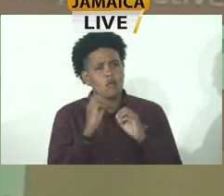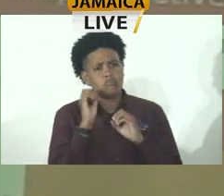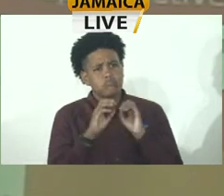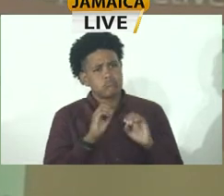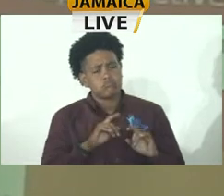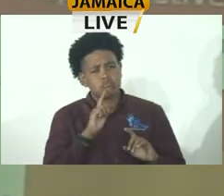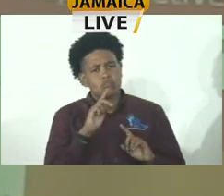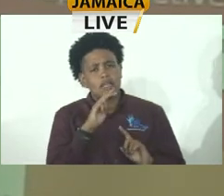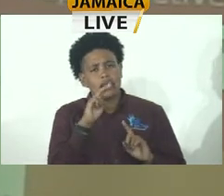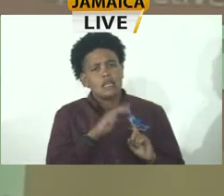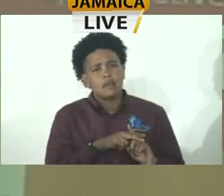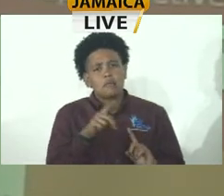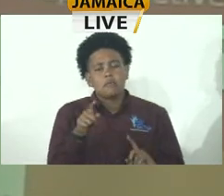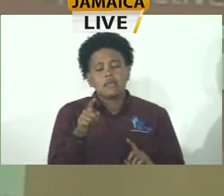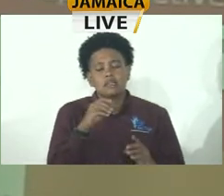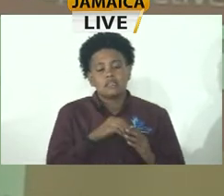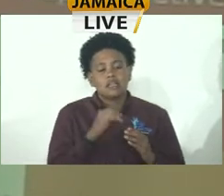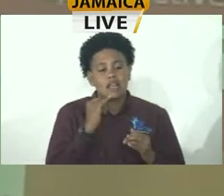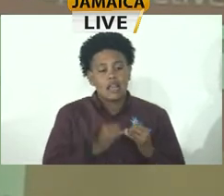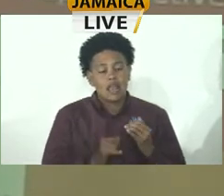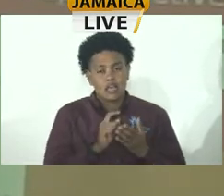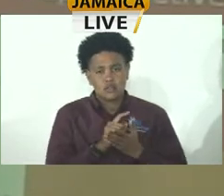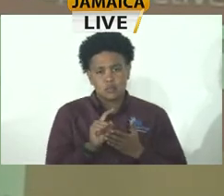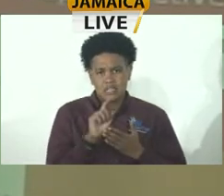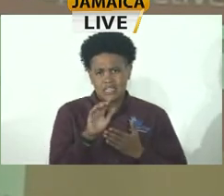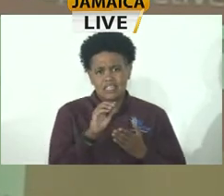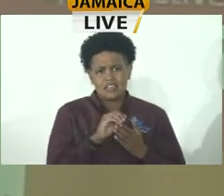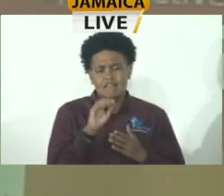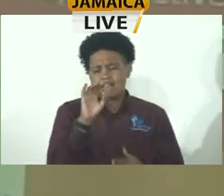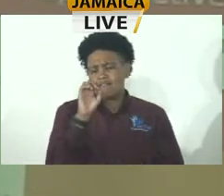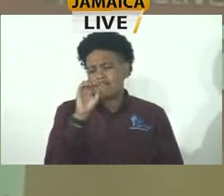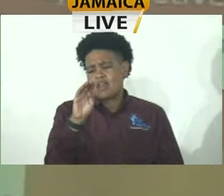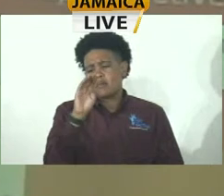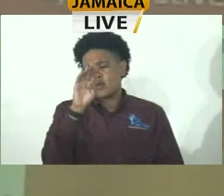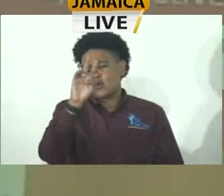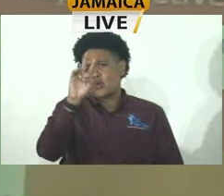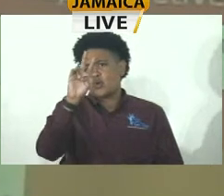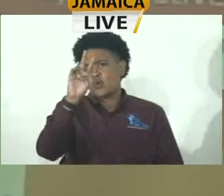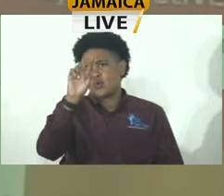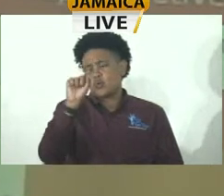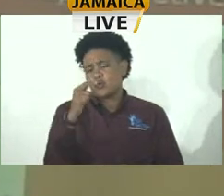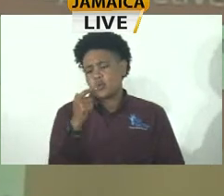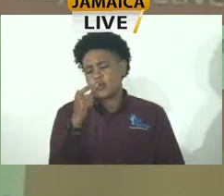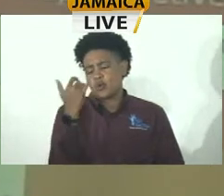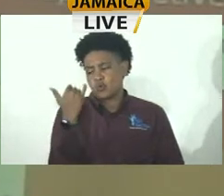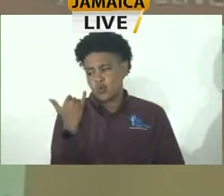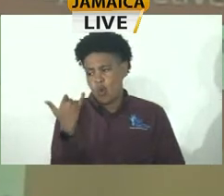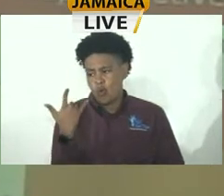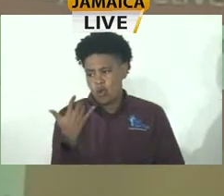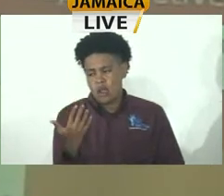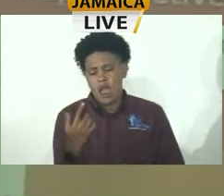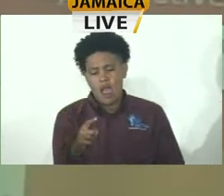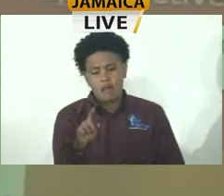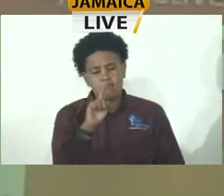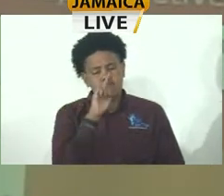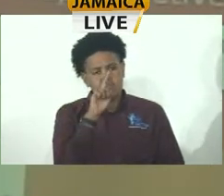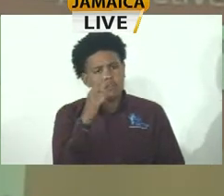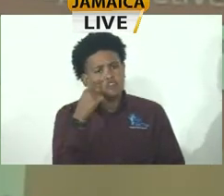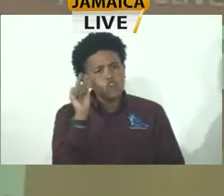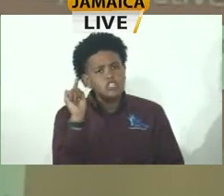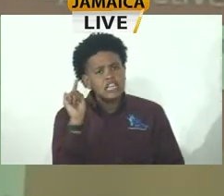implemented in the last week of february 2021 to now have been very